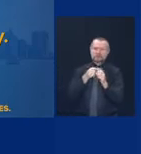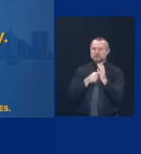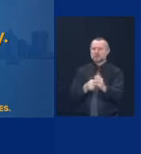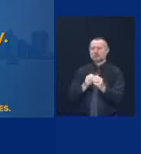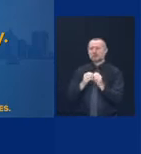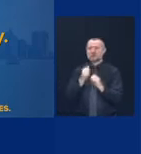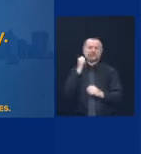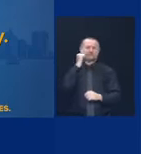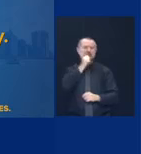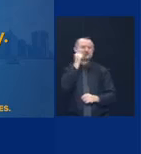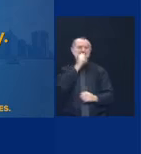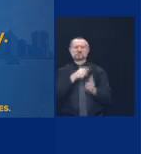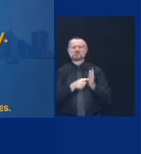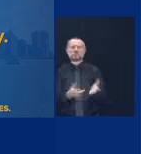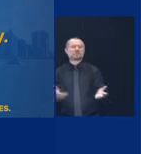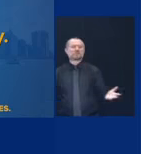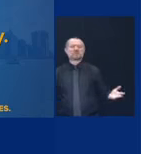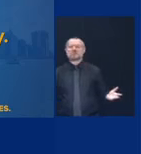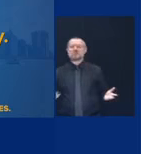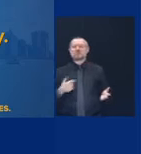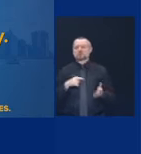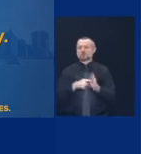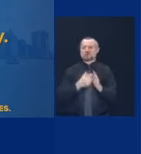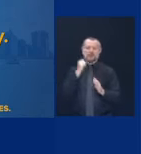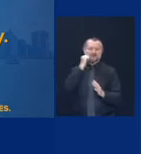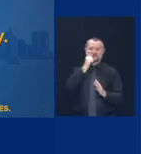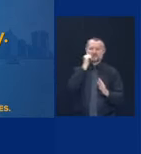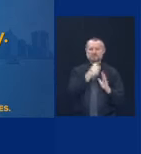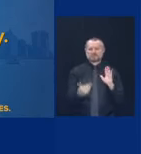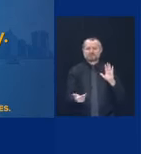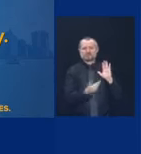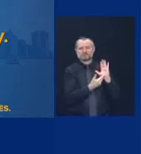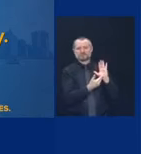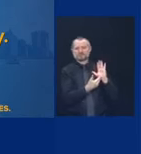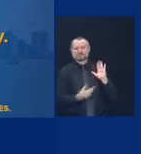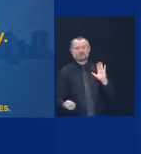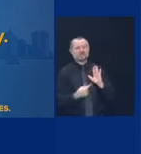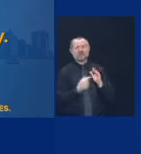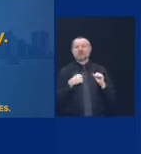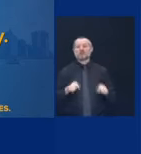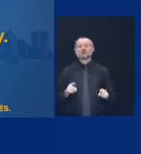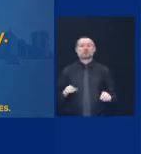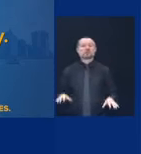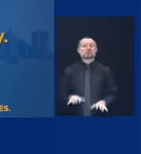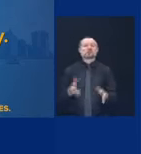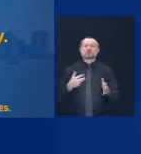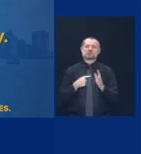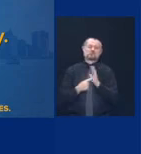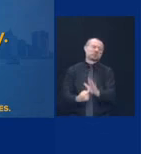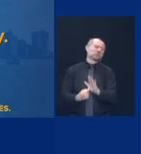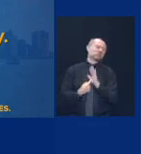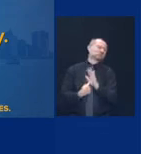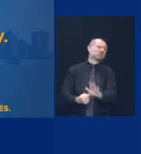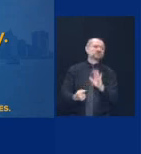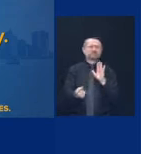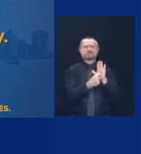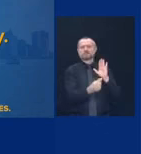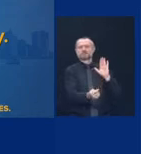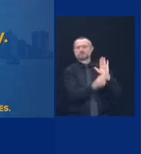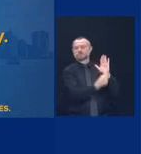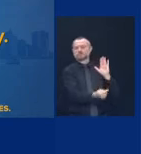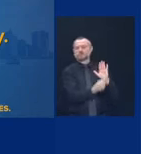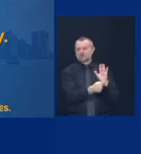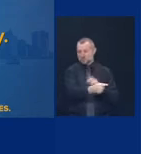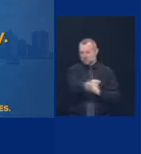Show you your numbers every day in your community. Because you can change what